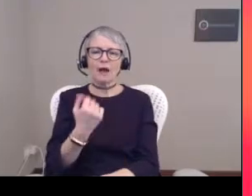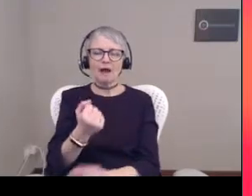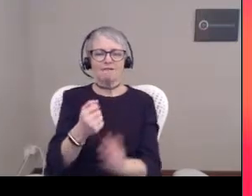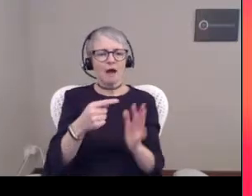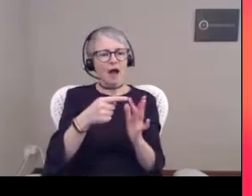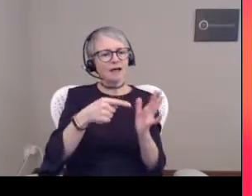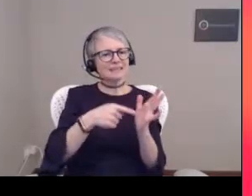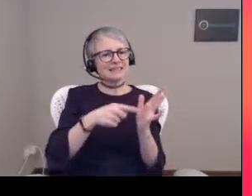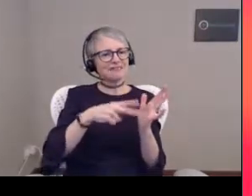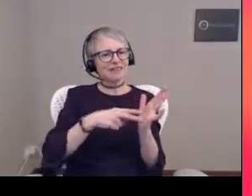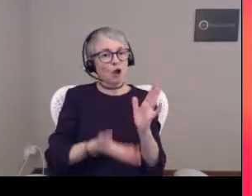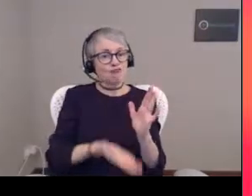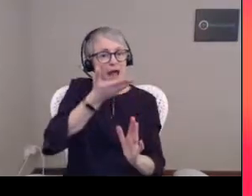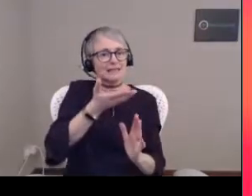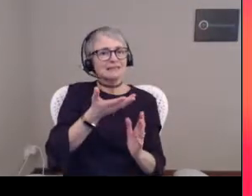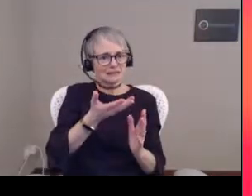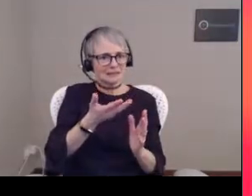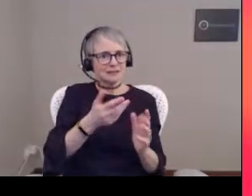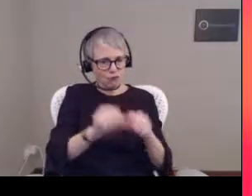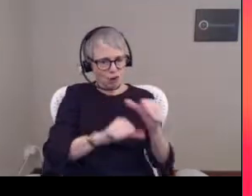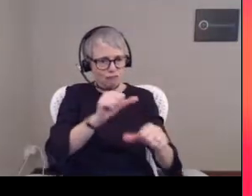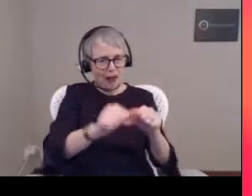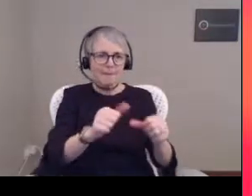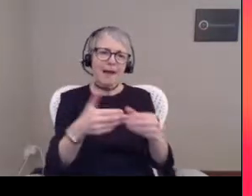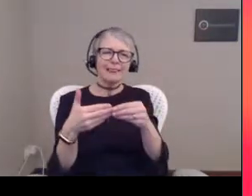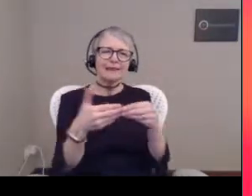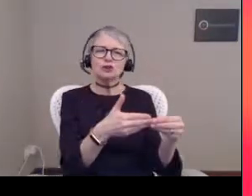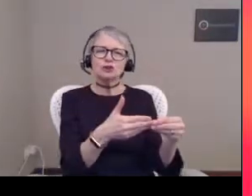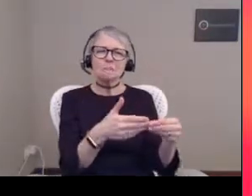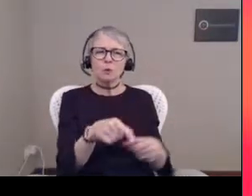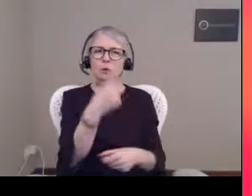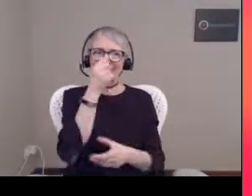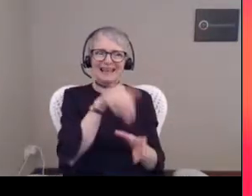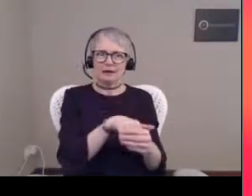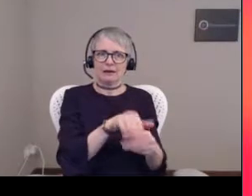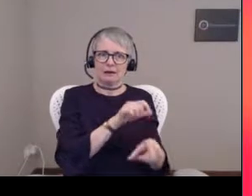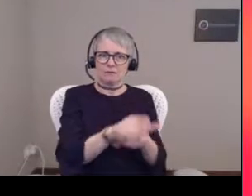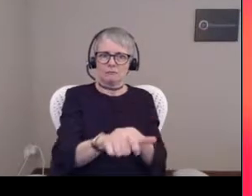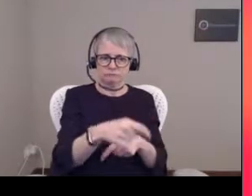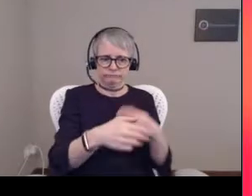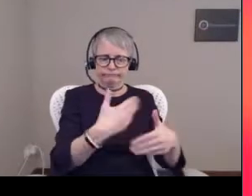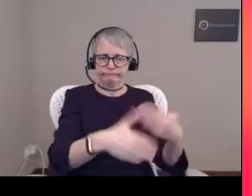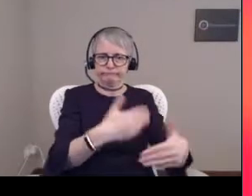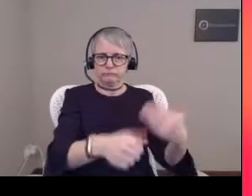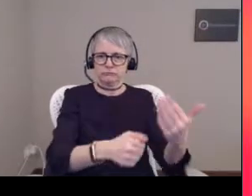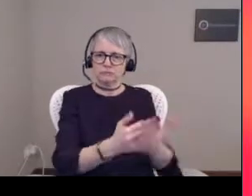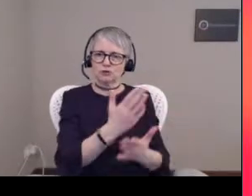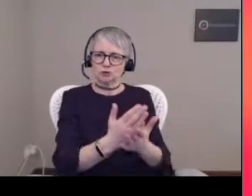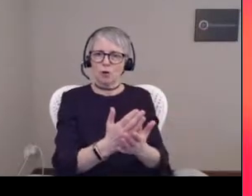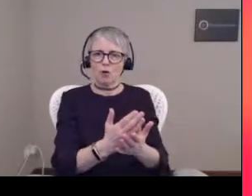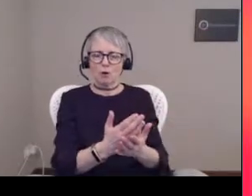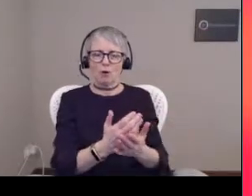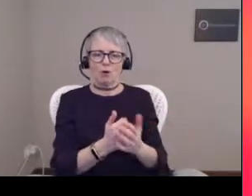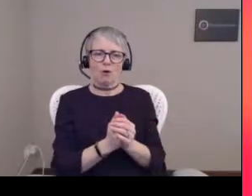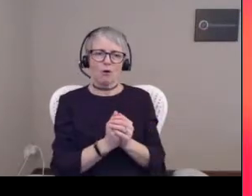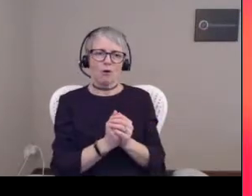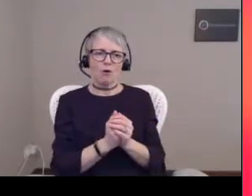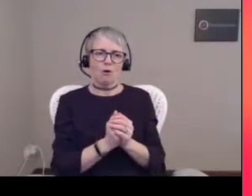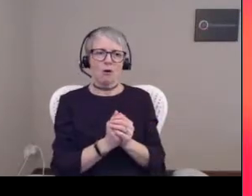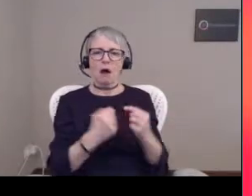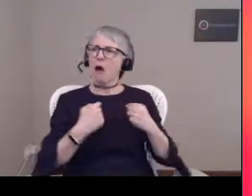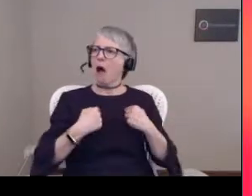the leadership program as well, that people can go on to ensure that you're looking on the ITV Rise program, that you're looking for your next steps